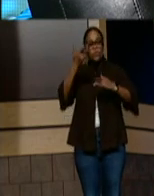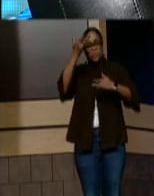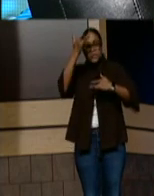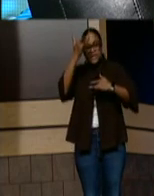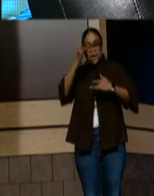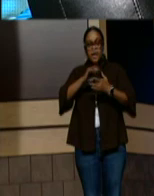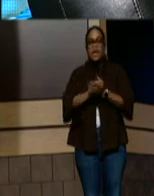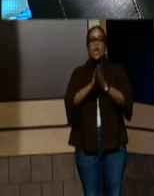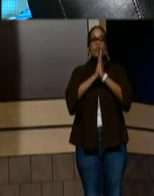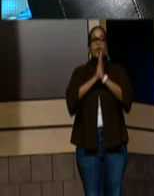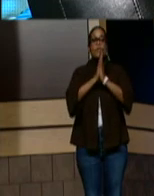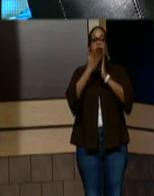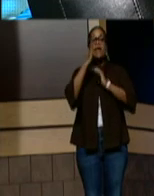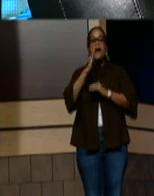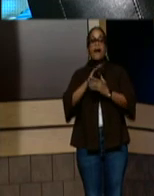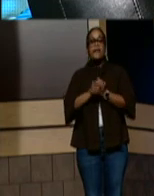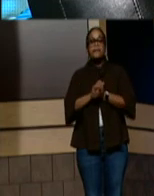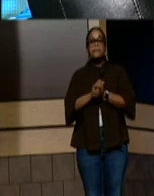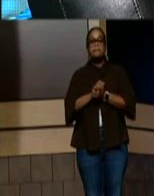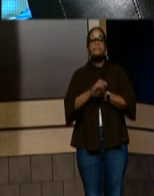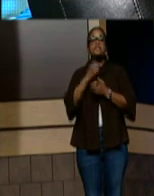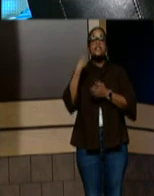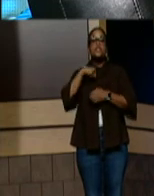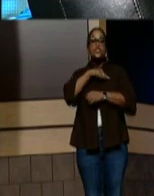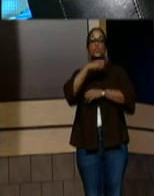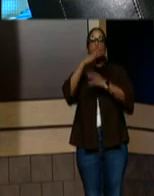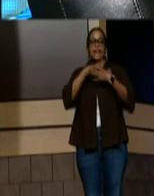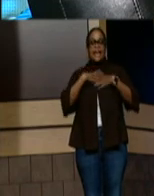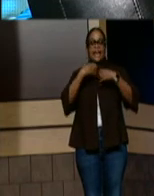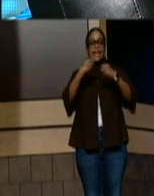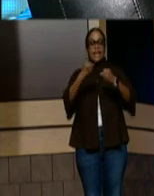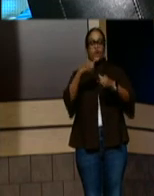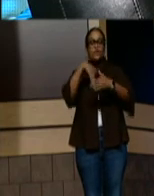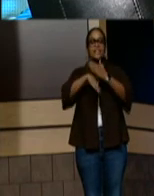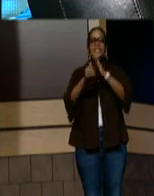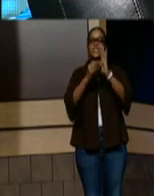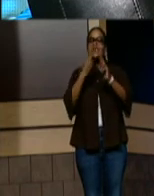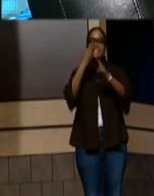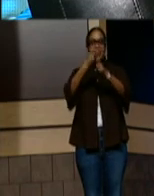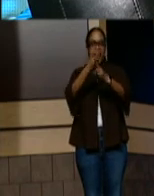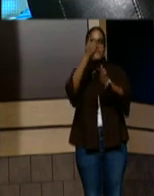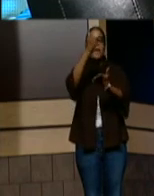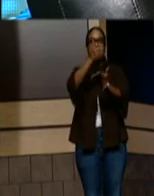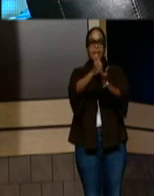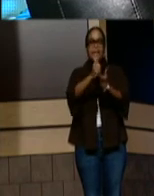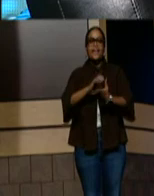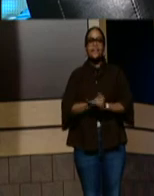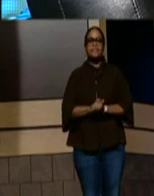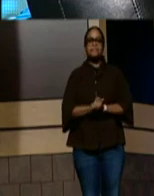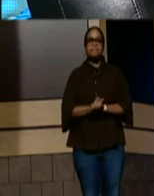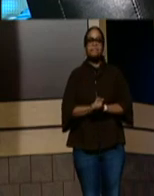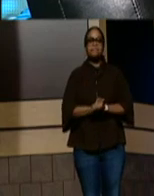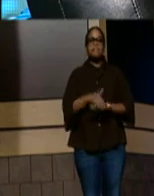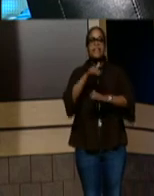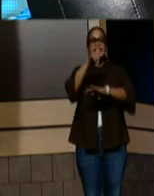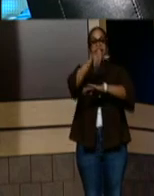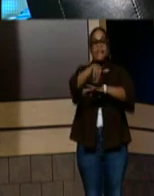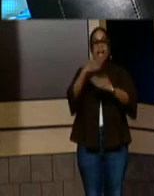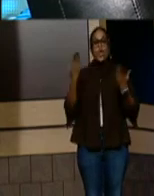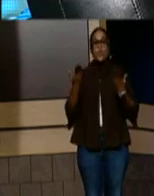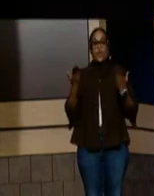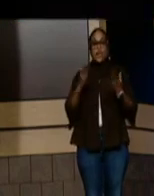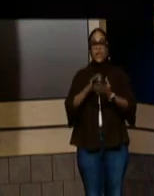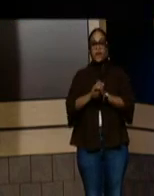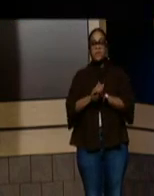And we pray now, God, that you would heal. In Jesus' name, amen. Amen. Amen. Well, tonight we're here,